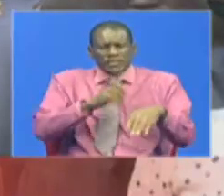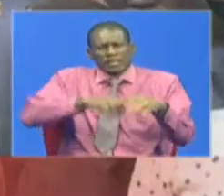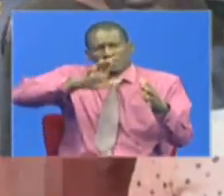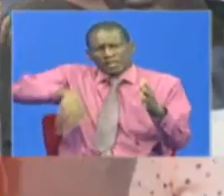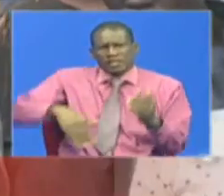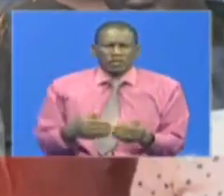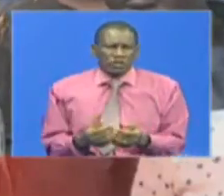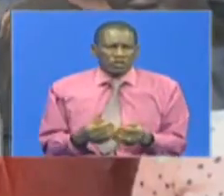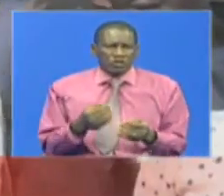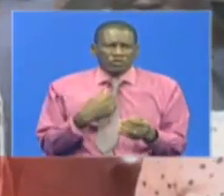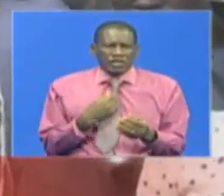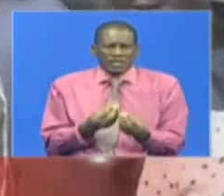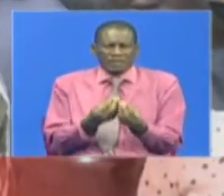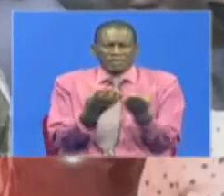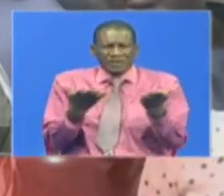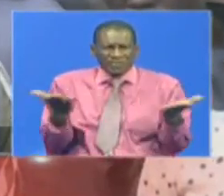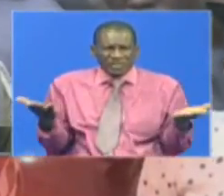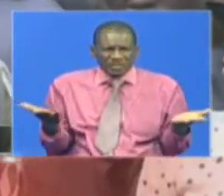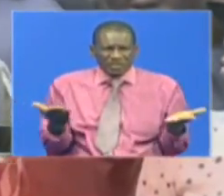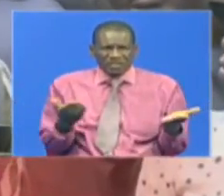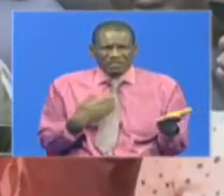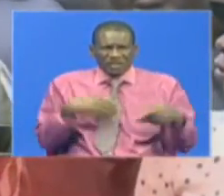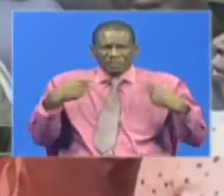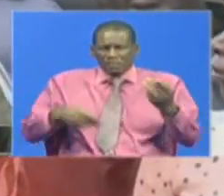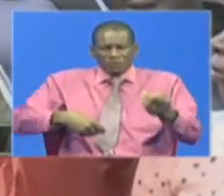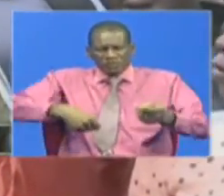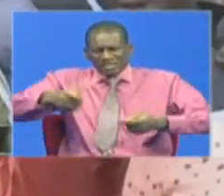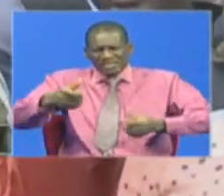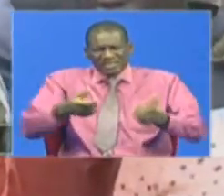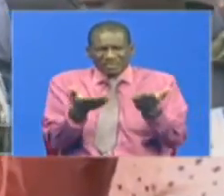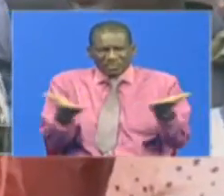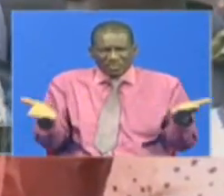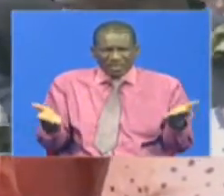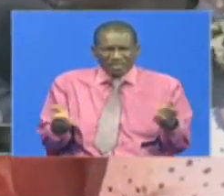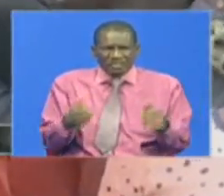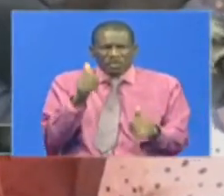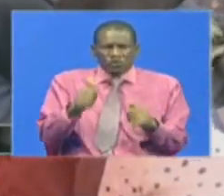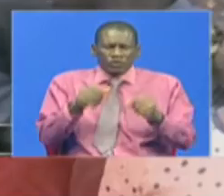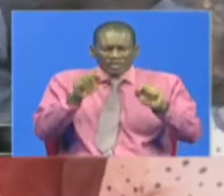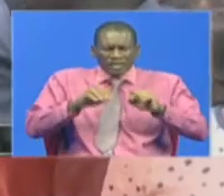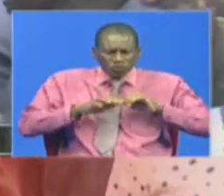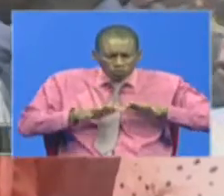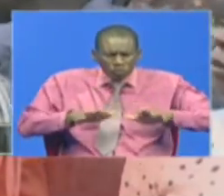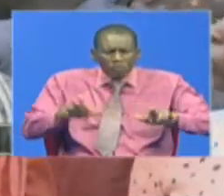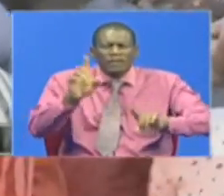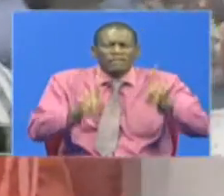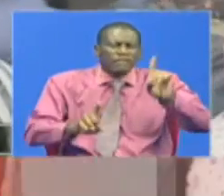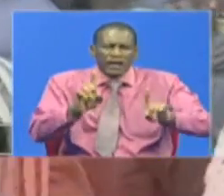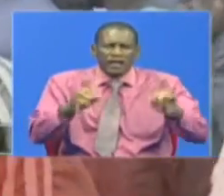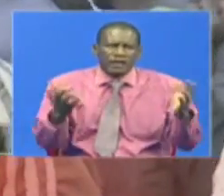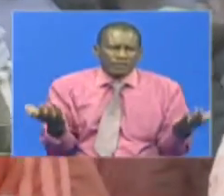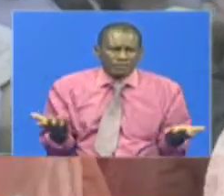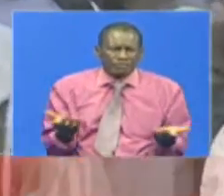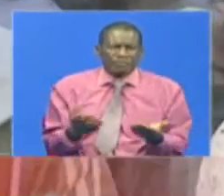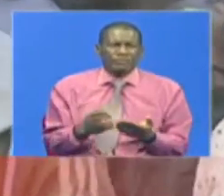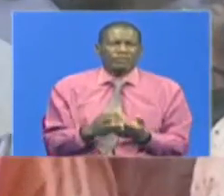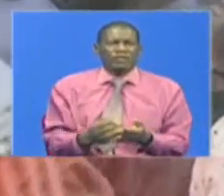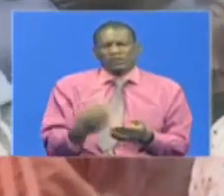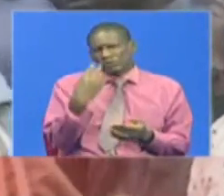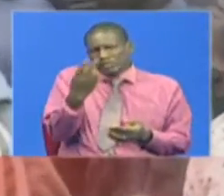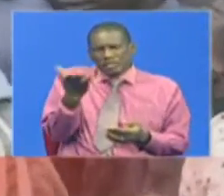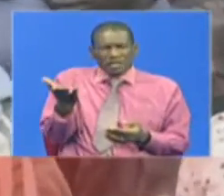kuna vitu most, kuna watu wenye wanauza ma vitu zenye zina spread fire mbio mbaya. Sunaona sasa